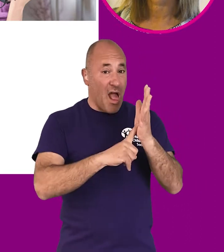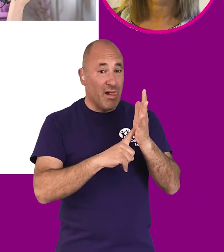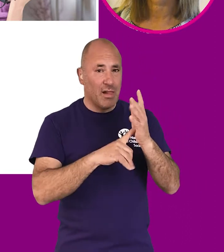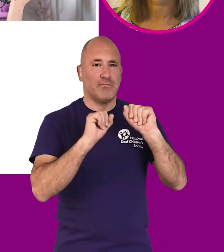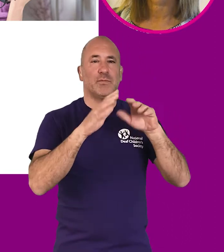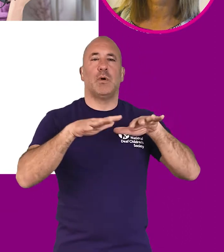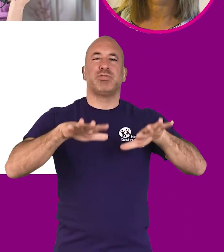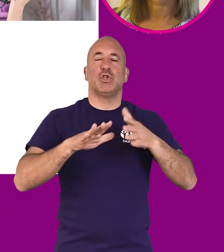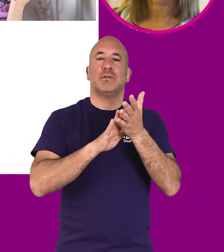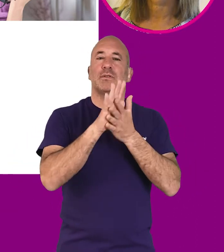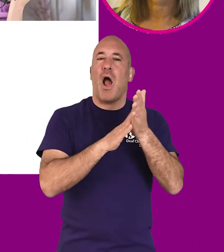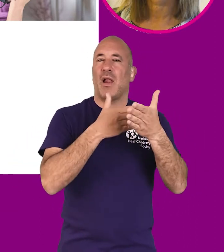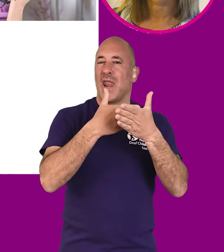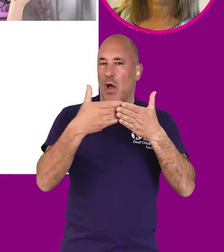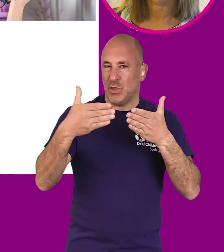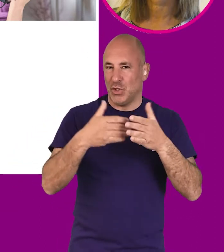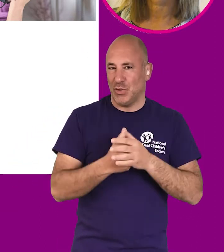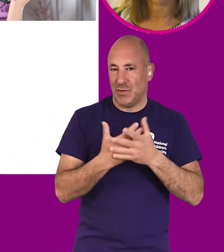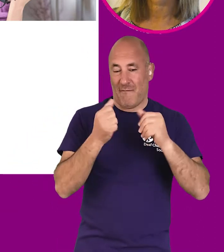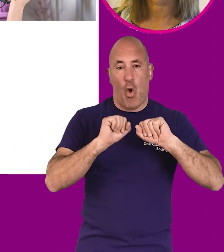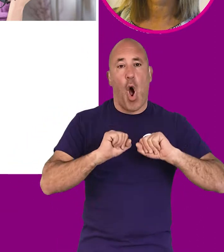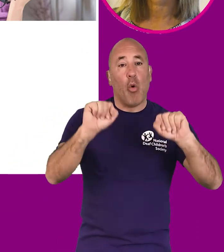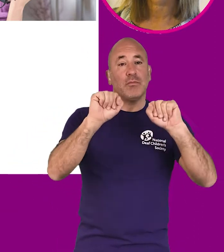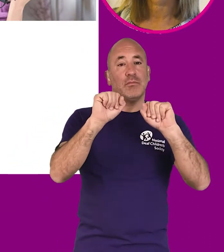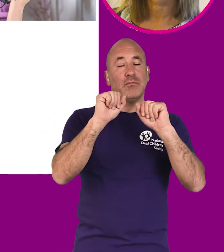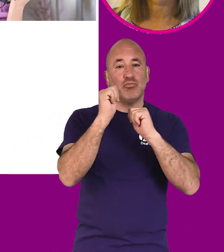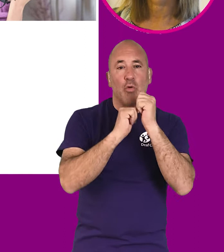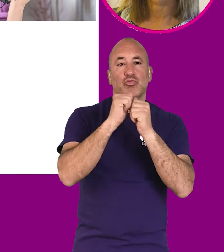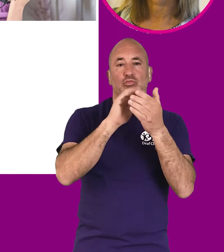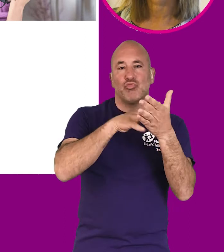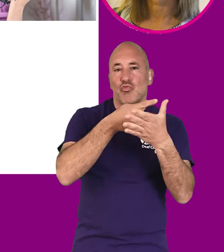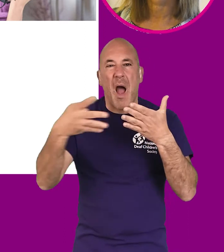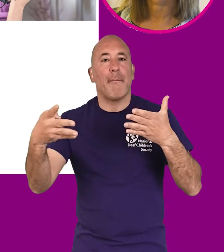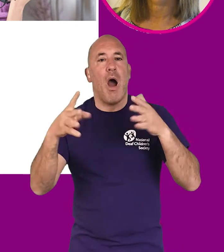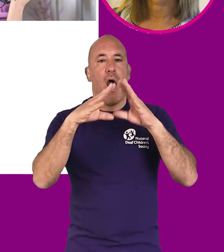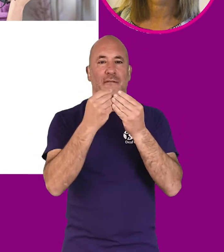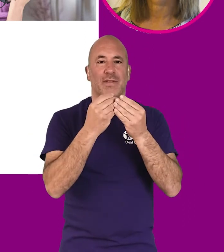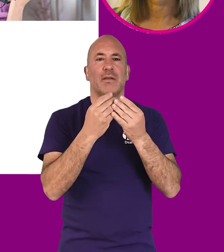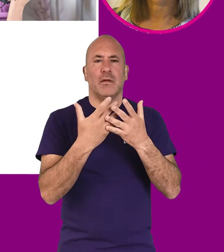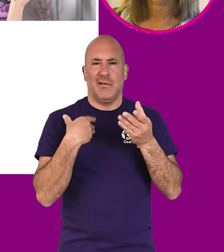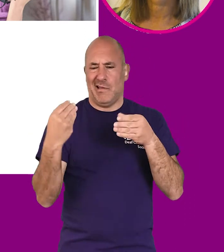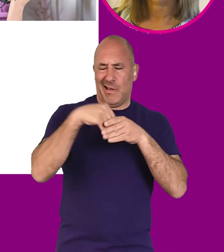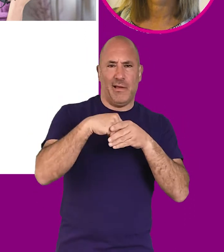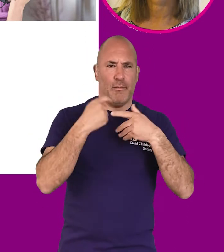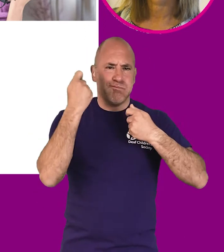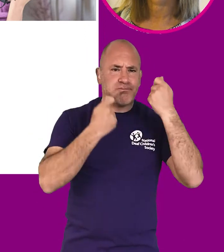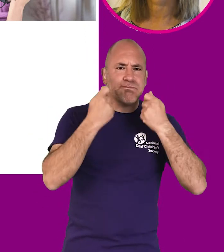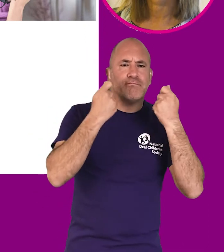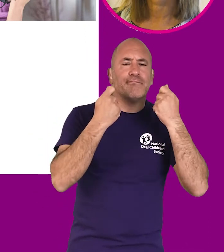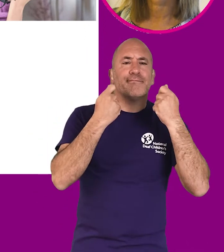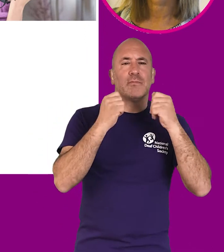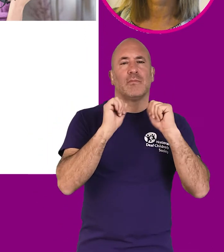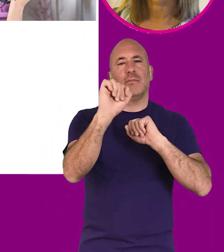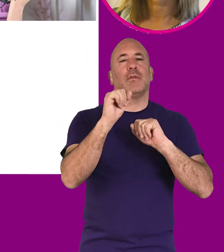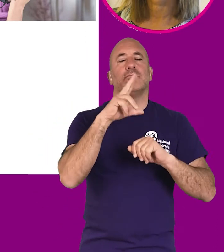Sign Language, has its own grammar, its own structure. We incorporate facial expressions for intonation, things like that, like